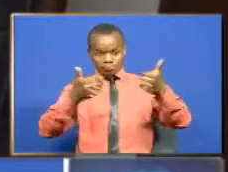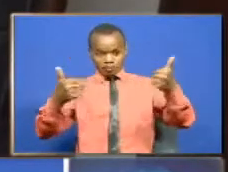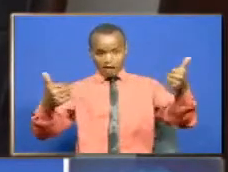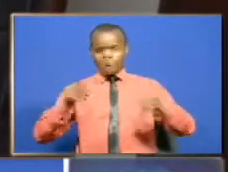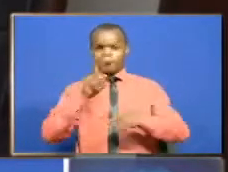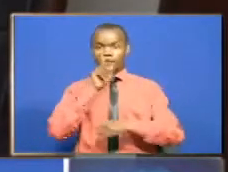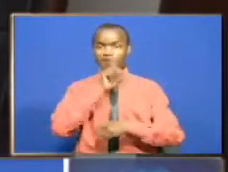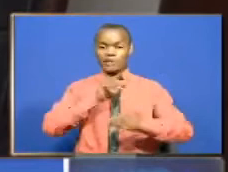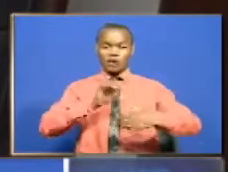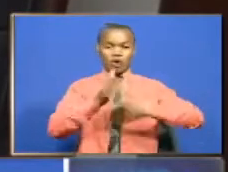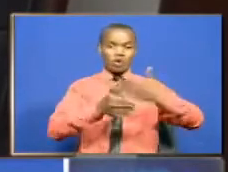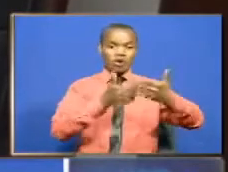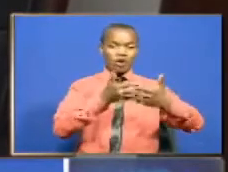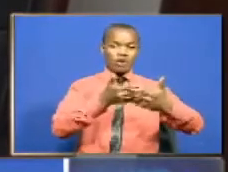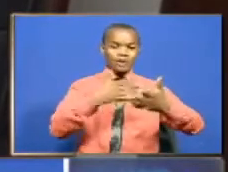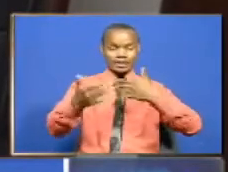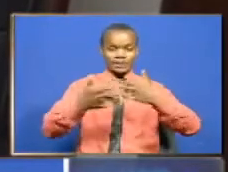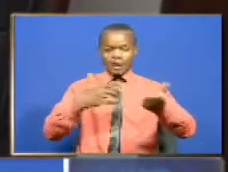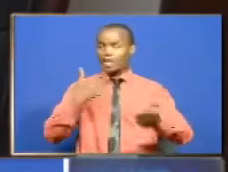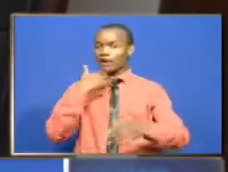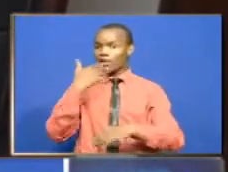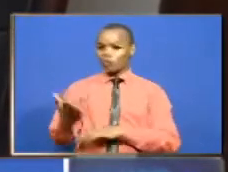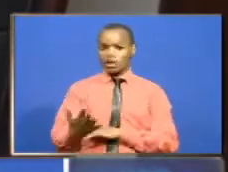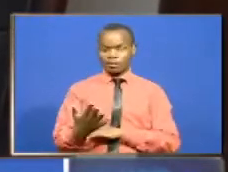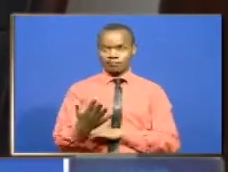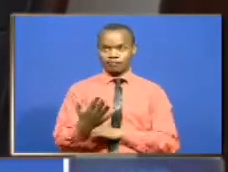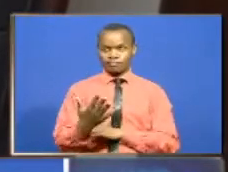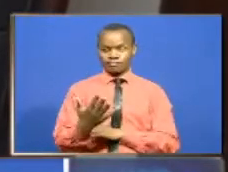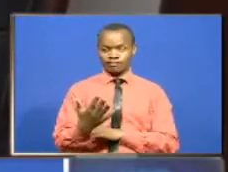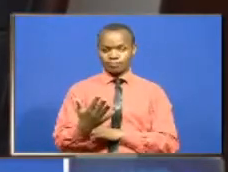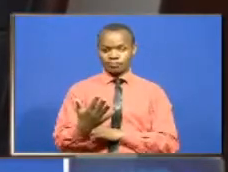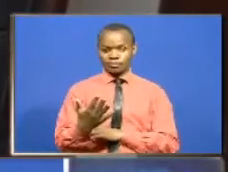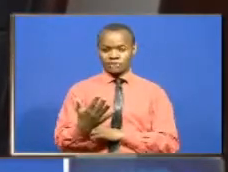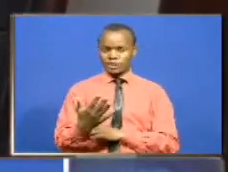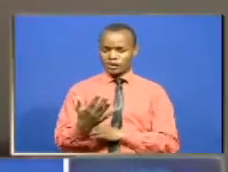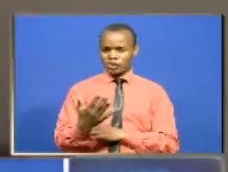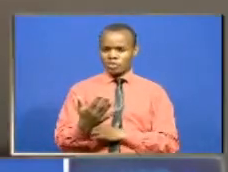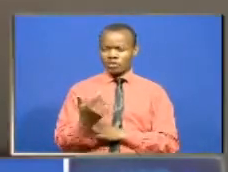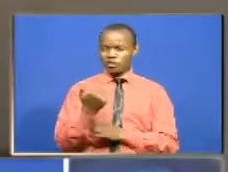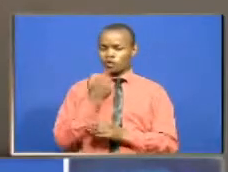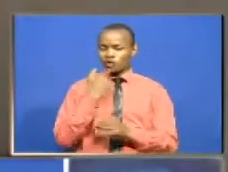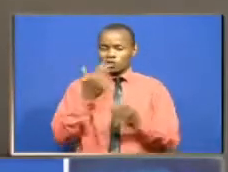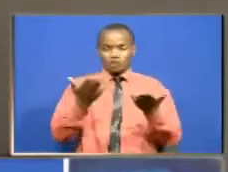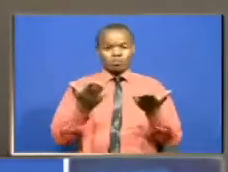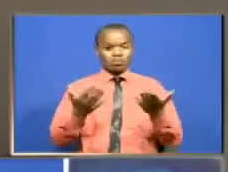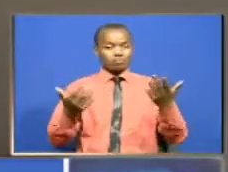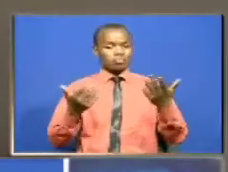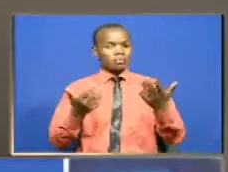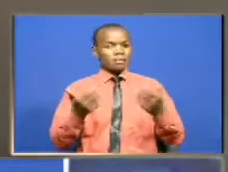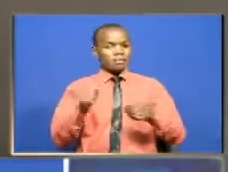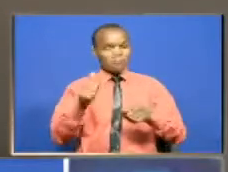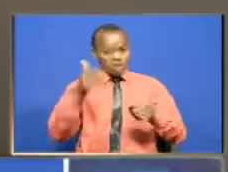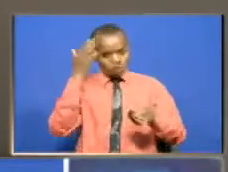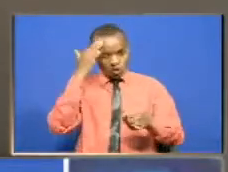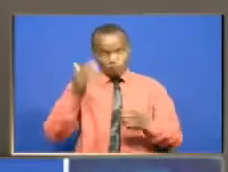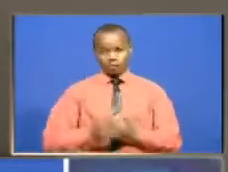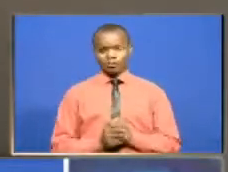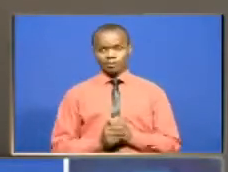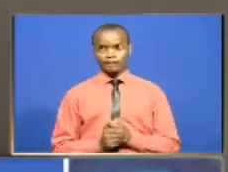all asymptomatic, so there's no cause for alarm. Kamche Menza, Darubini, Channel